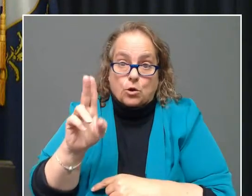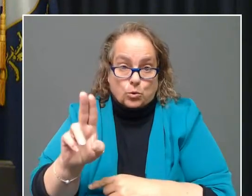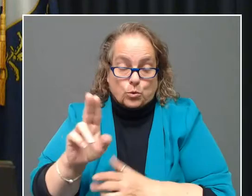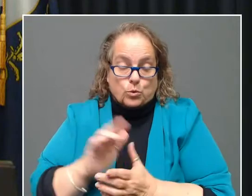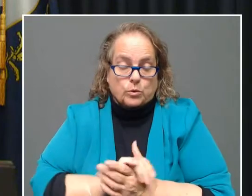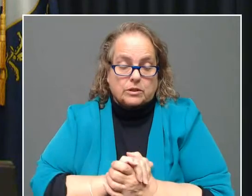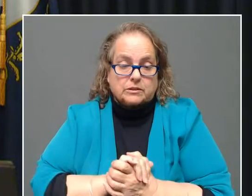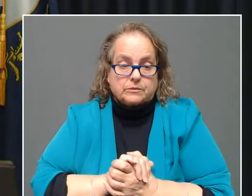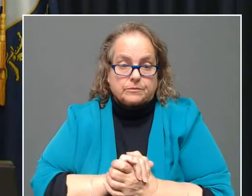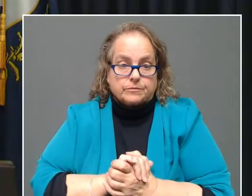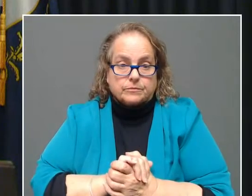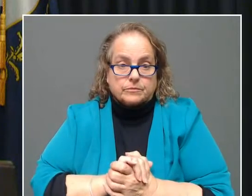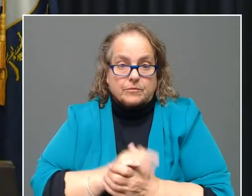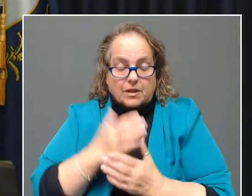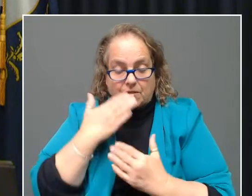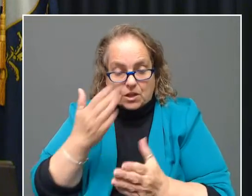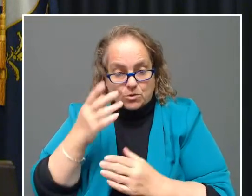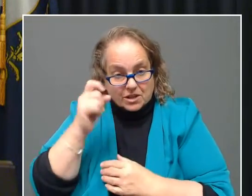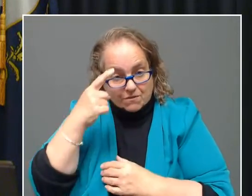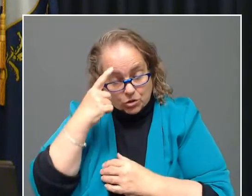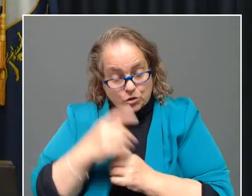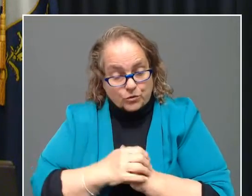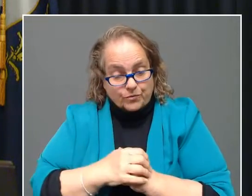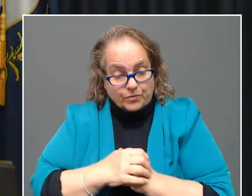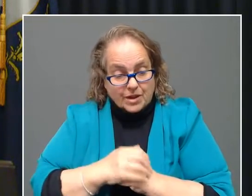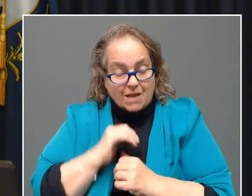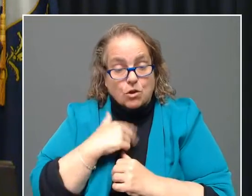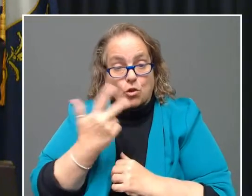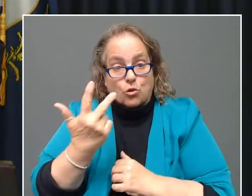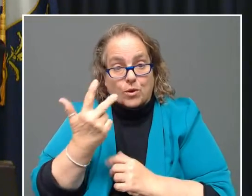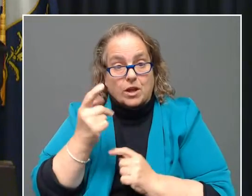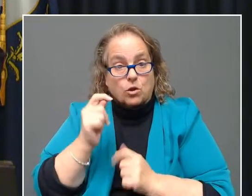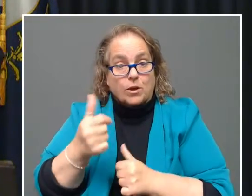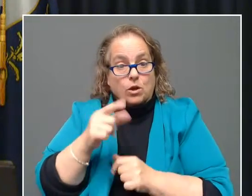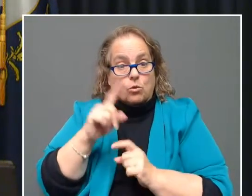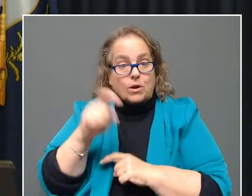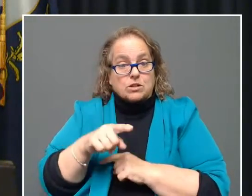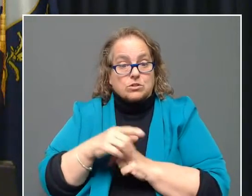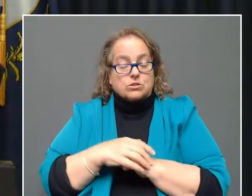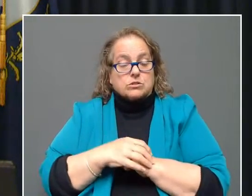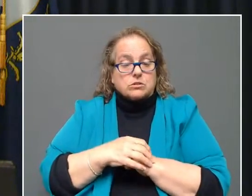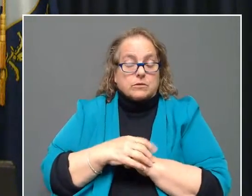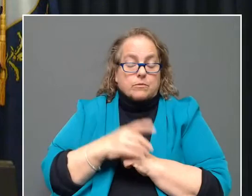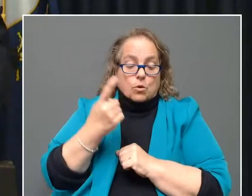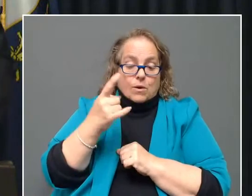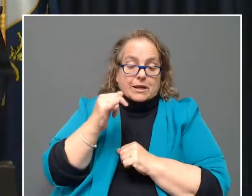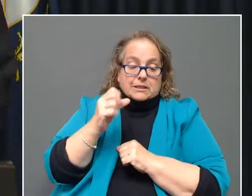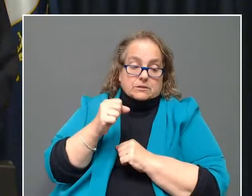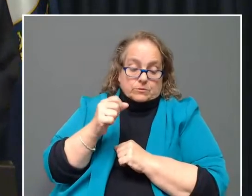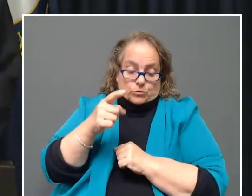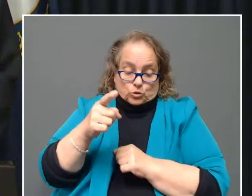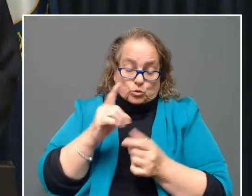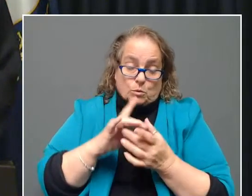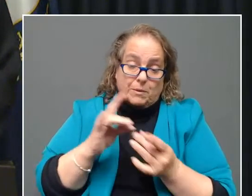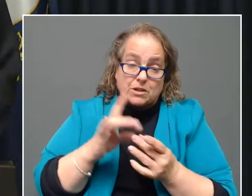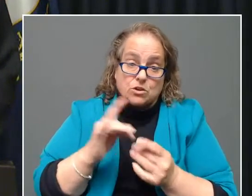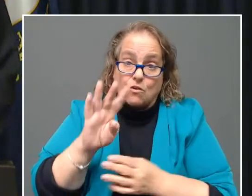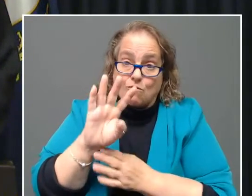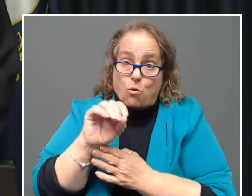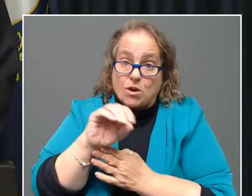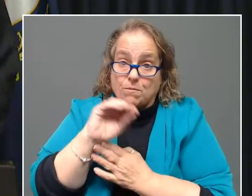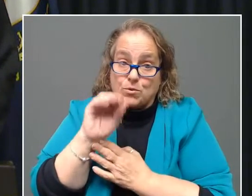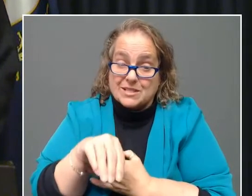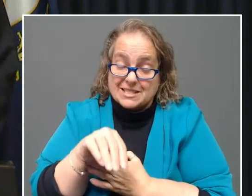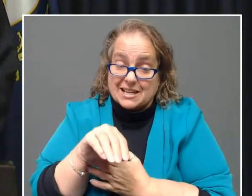Thank you, Governor. Good afternoon. I have 3 quick questions. One is that you mentioned that 40%, roughly